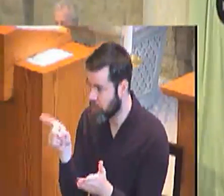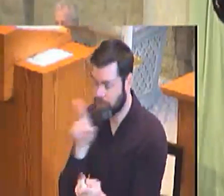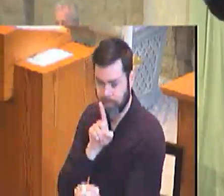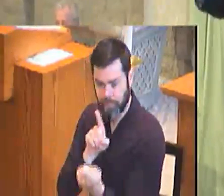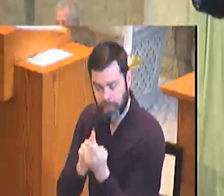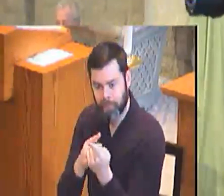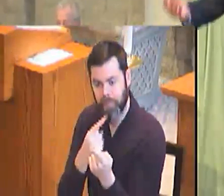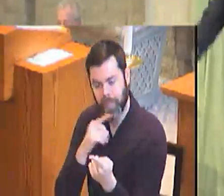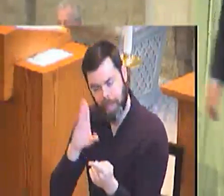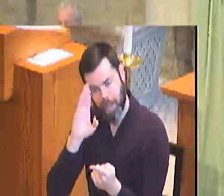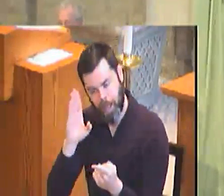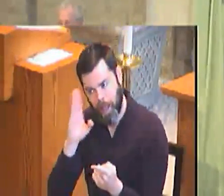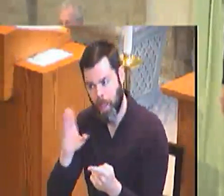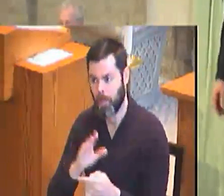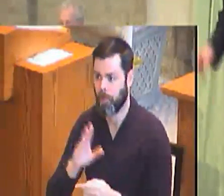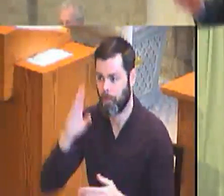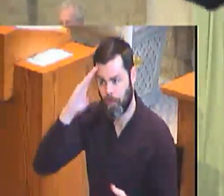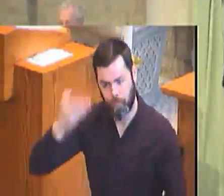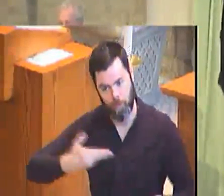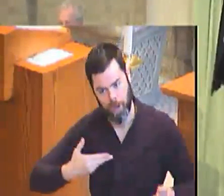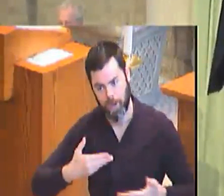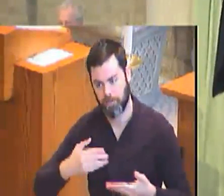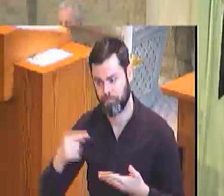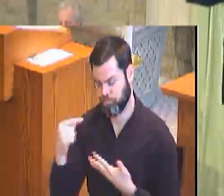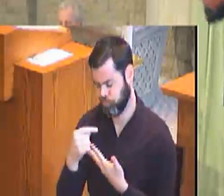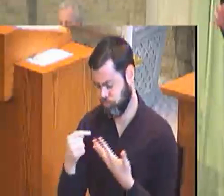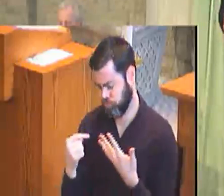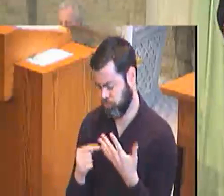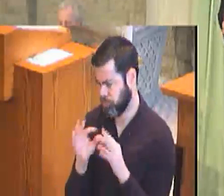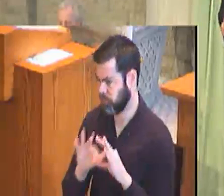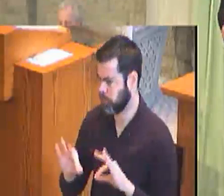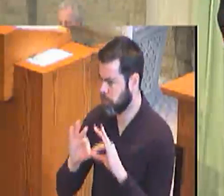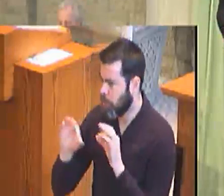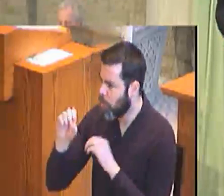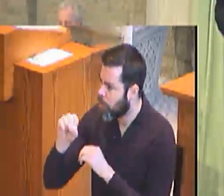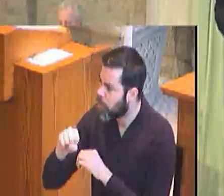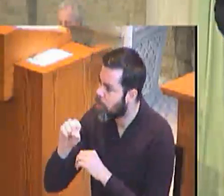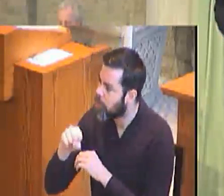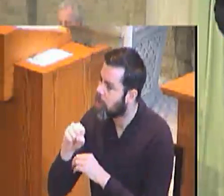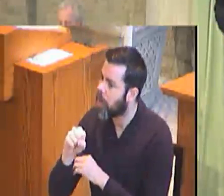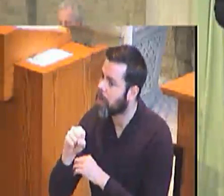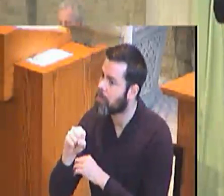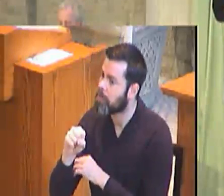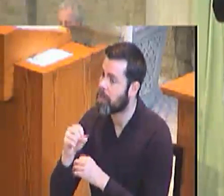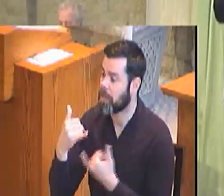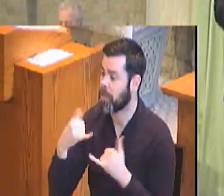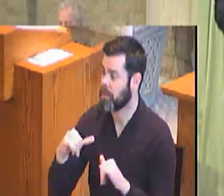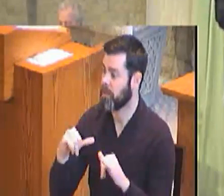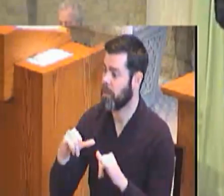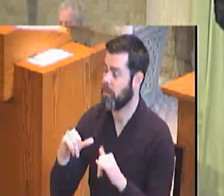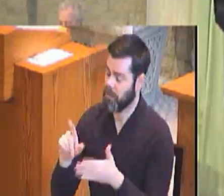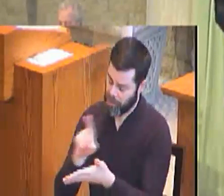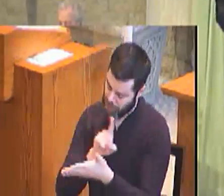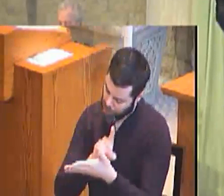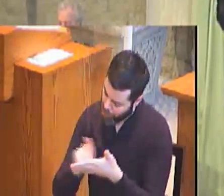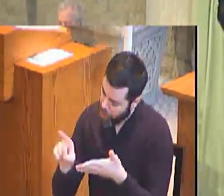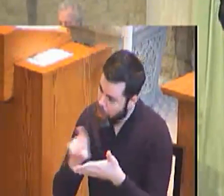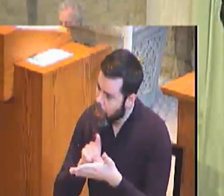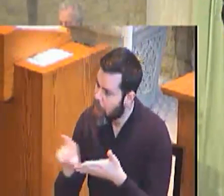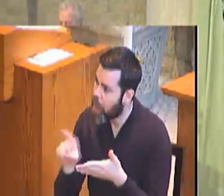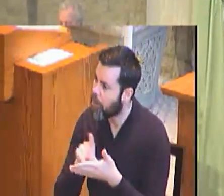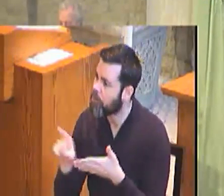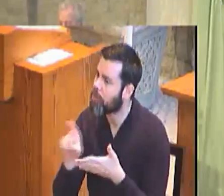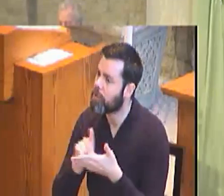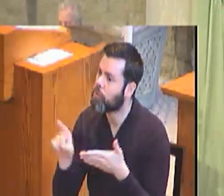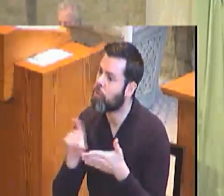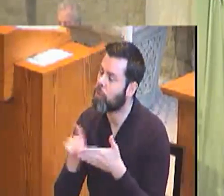very personal welcome. All of that's important, and yet one of the most important things that's said on this platform